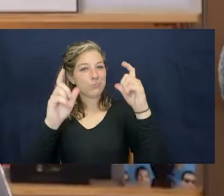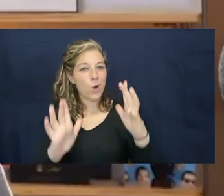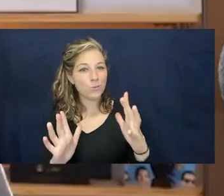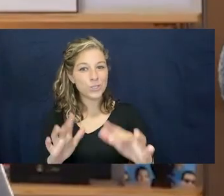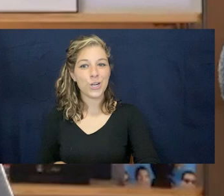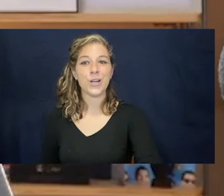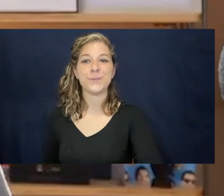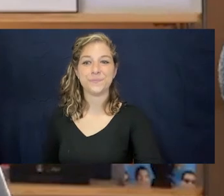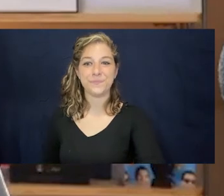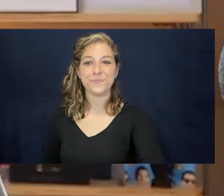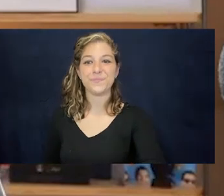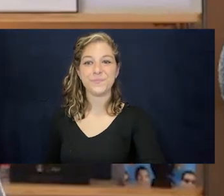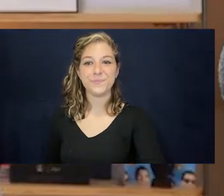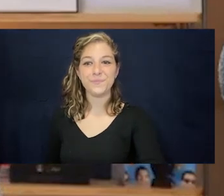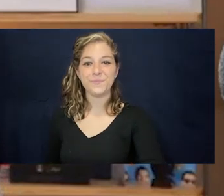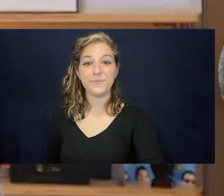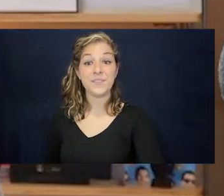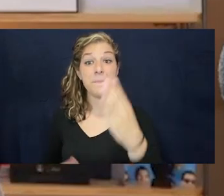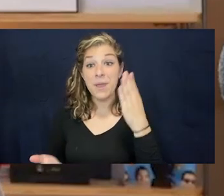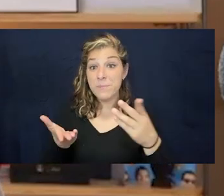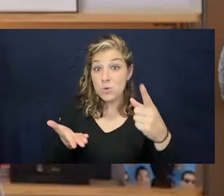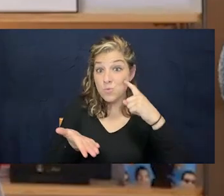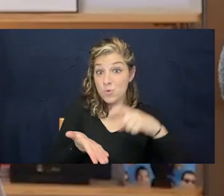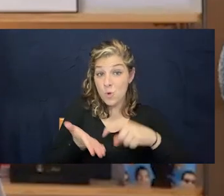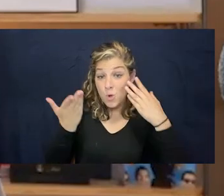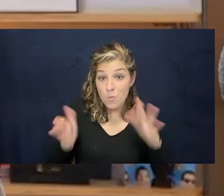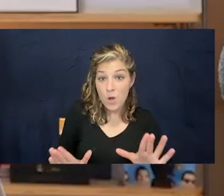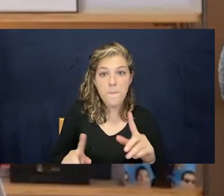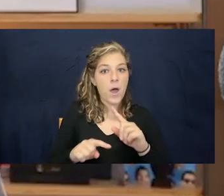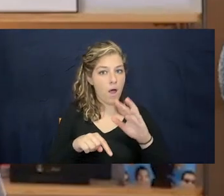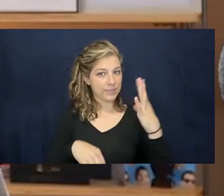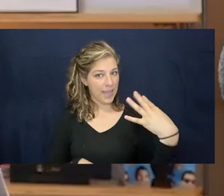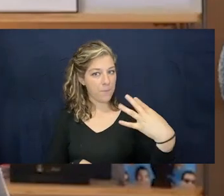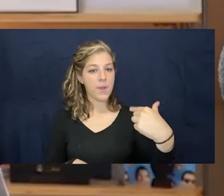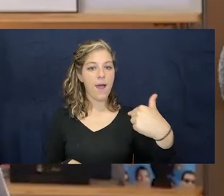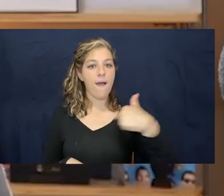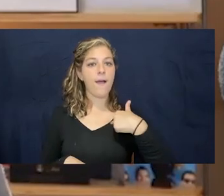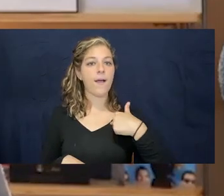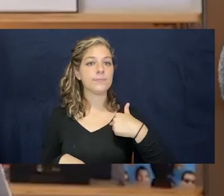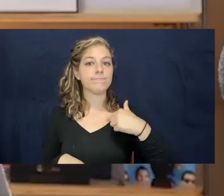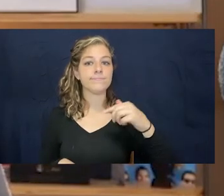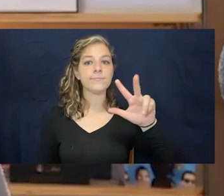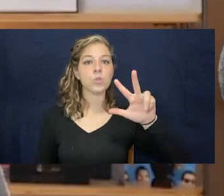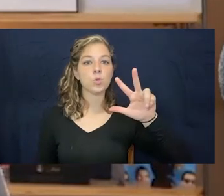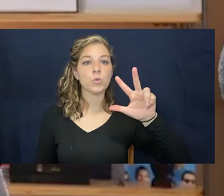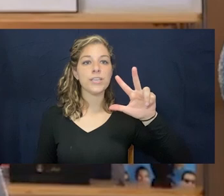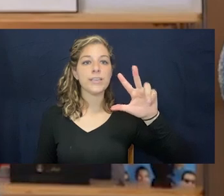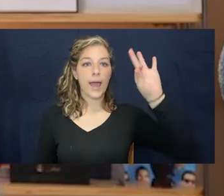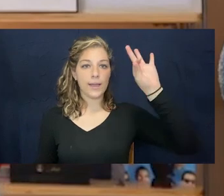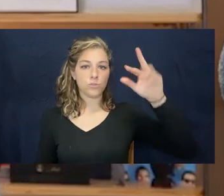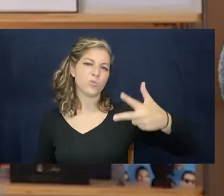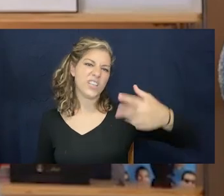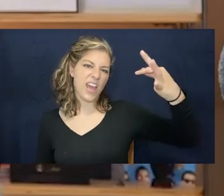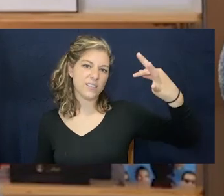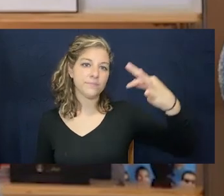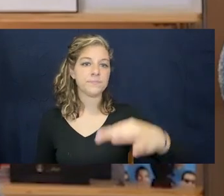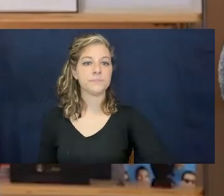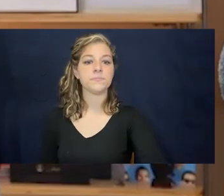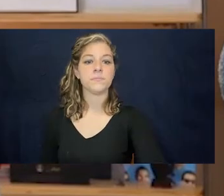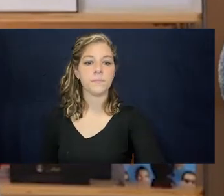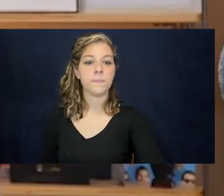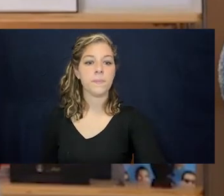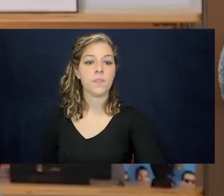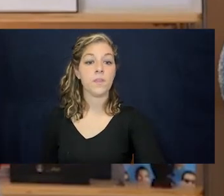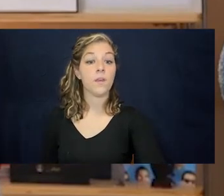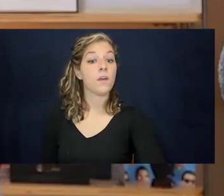am so excited to be here supporting Positive Exposure. So what you might not be able to tell on camera is that